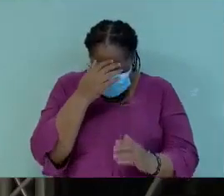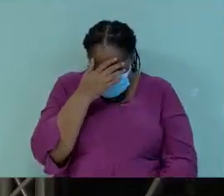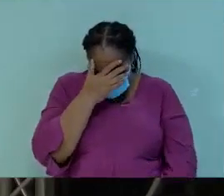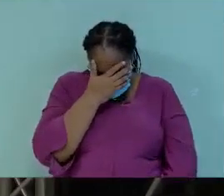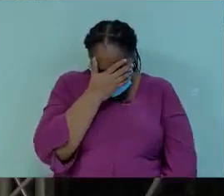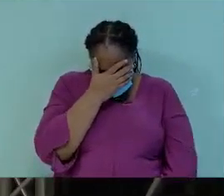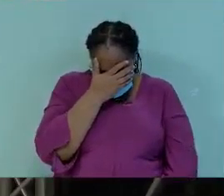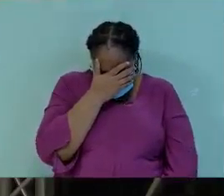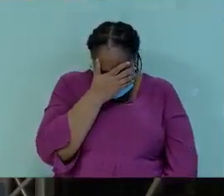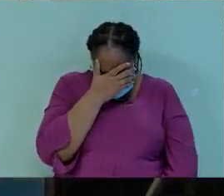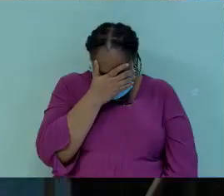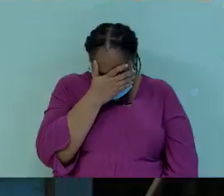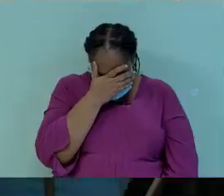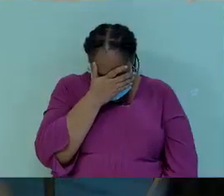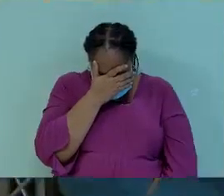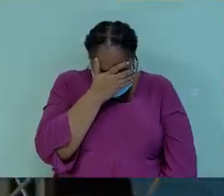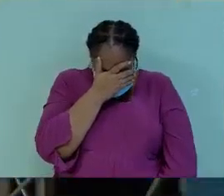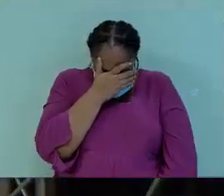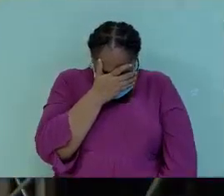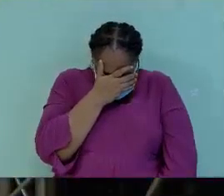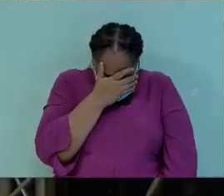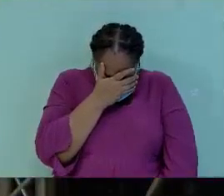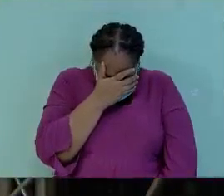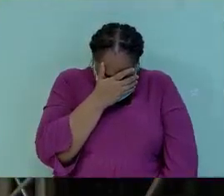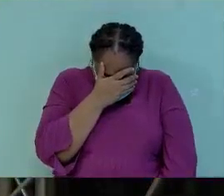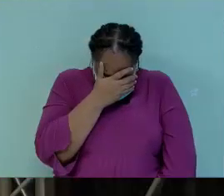Dr. Wilkinson.